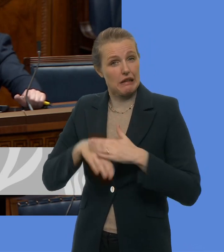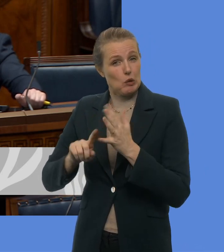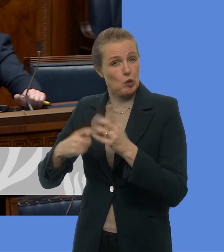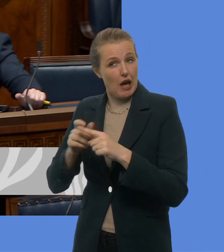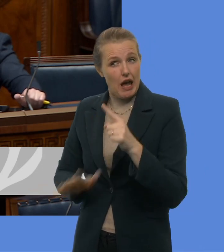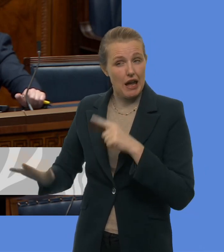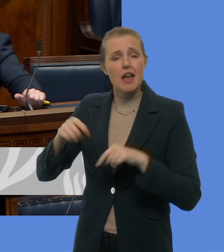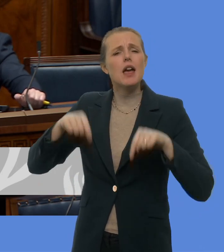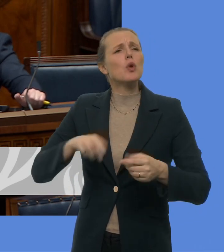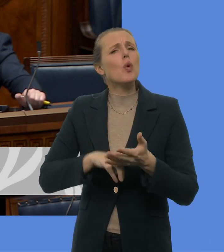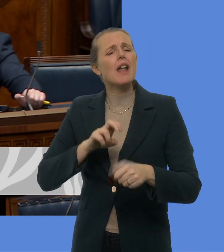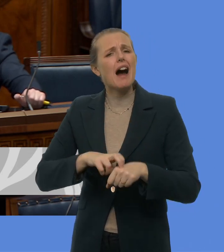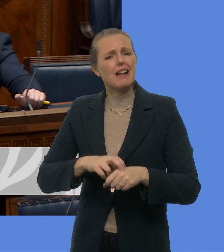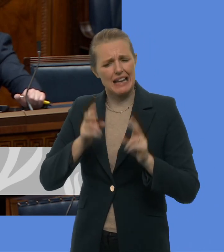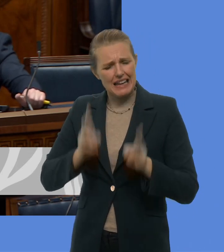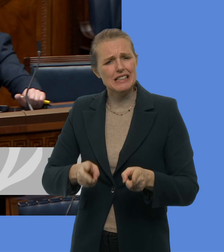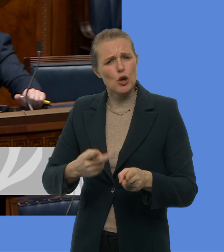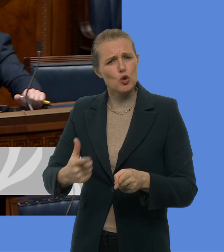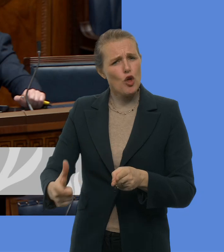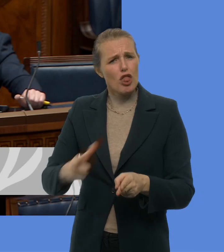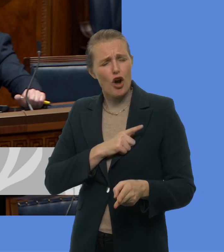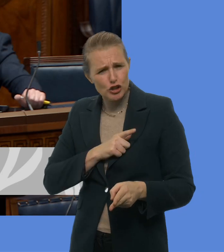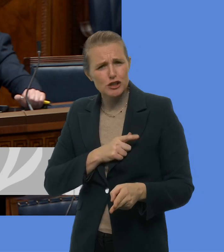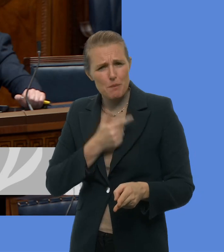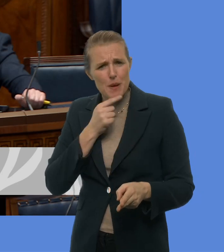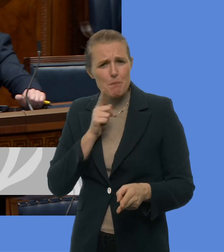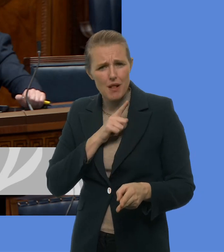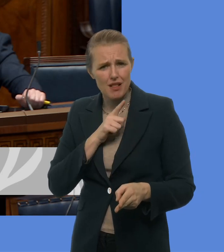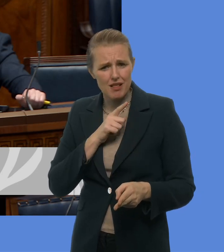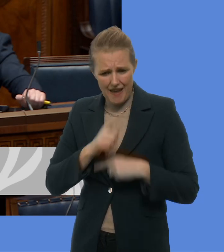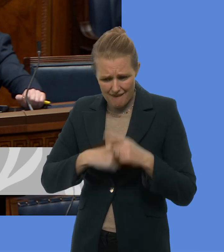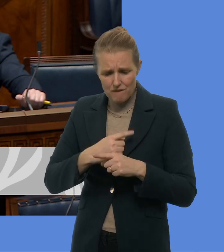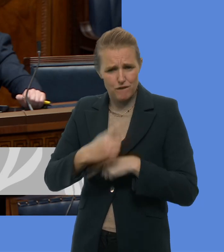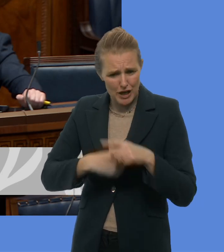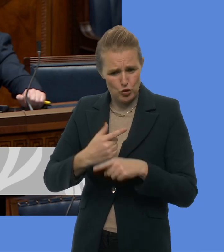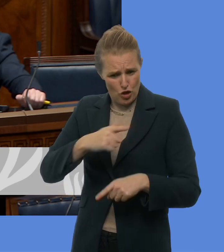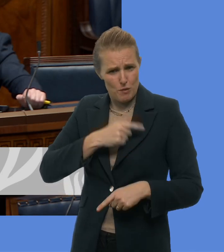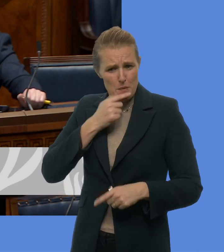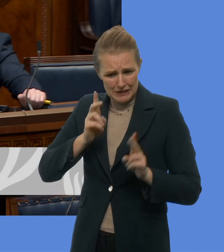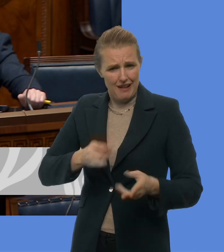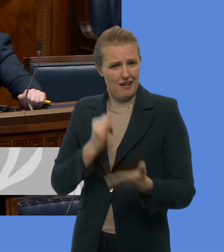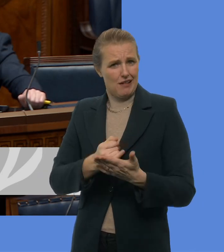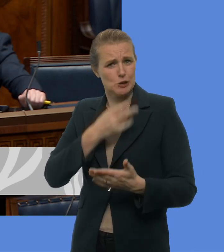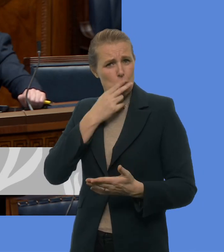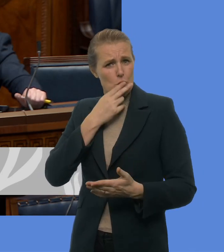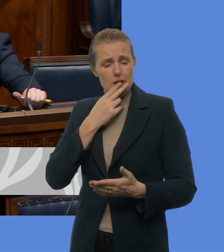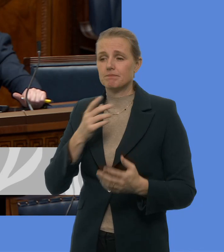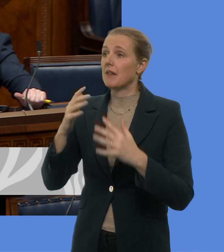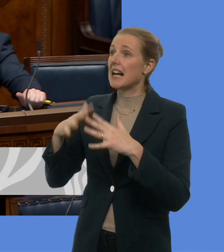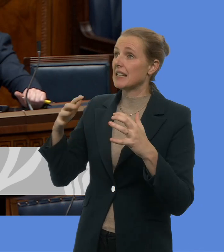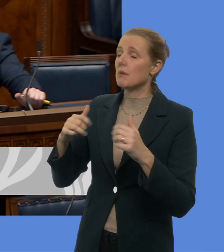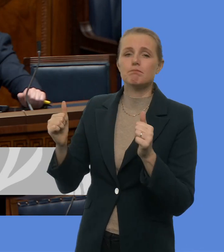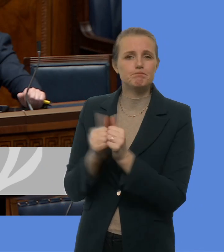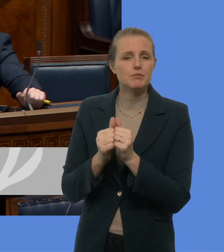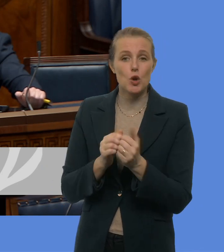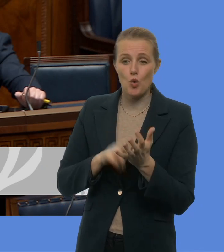it kills 2,000 people every year. So the Assembly agreed to Northern Ireland's